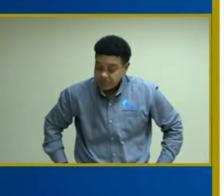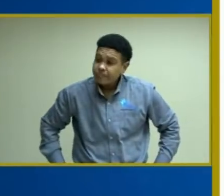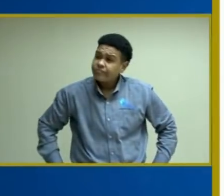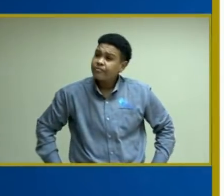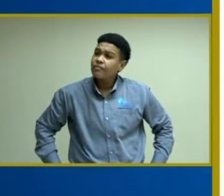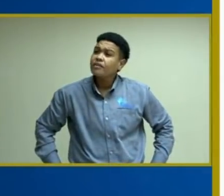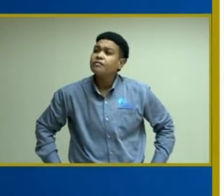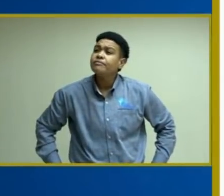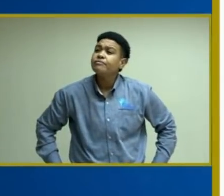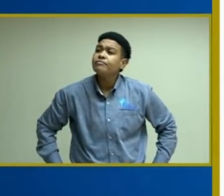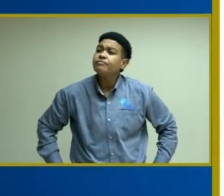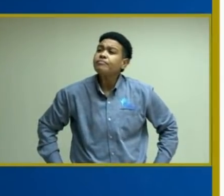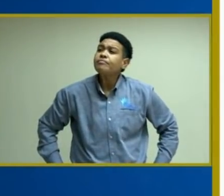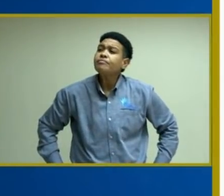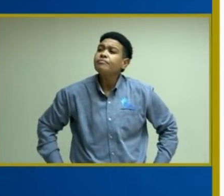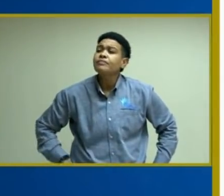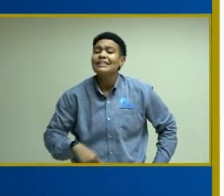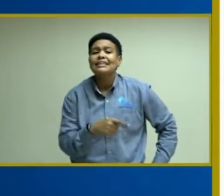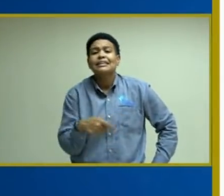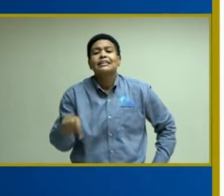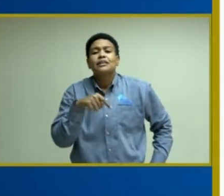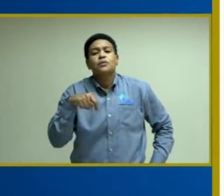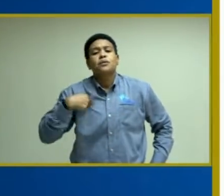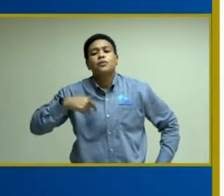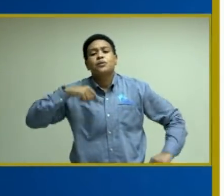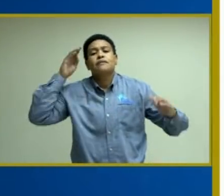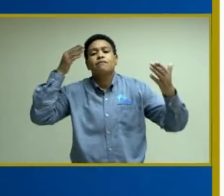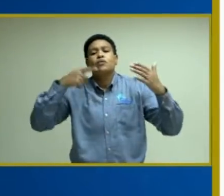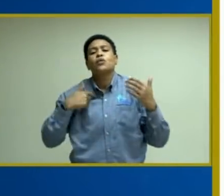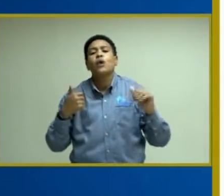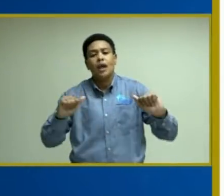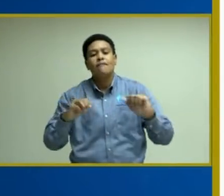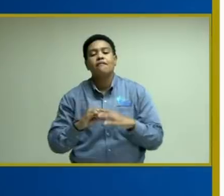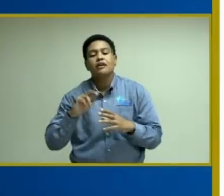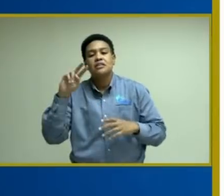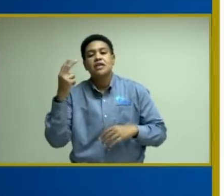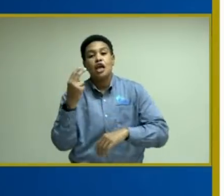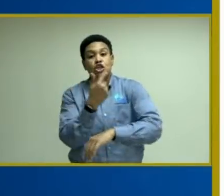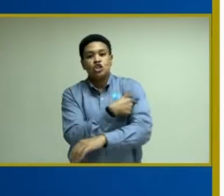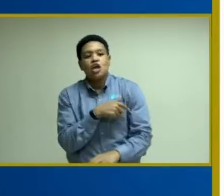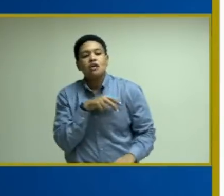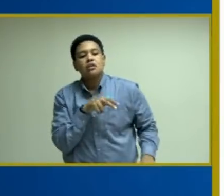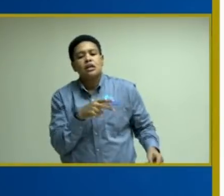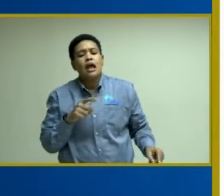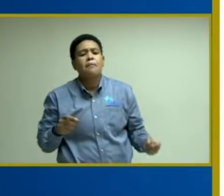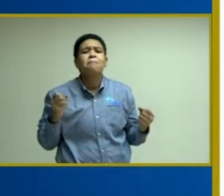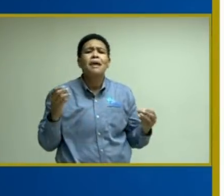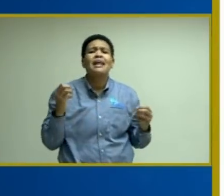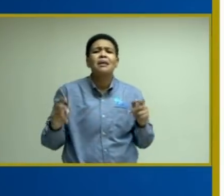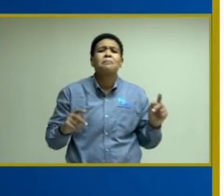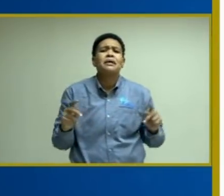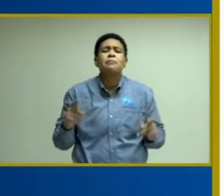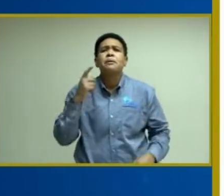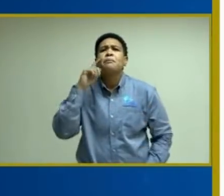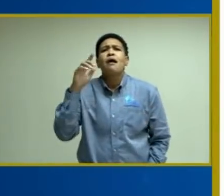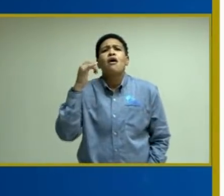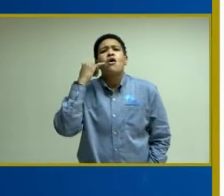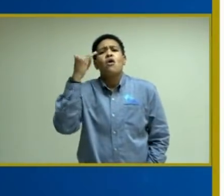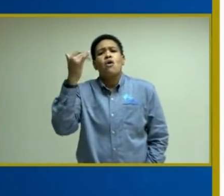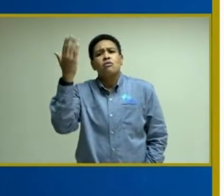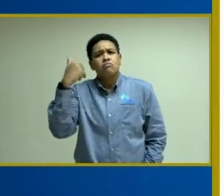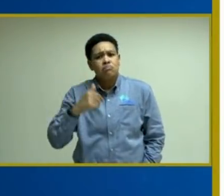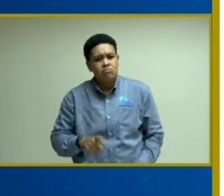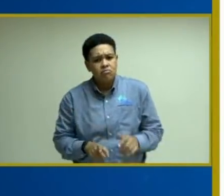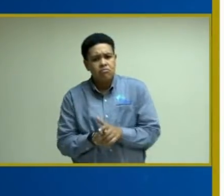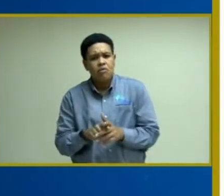So for this week, we are concentrating our efforts in terms of the second doses. Many persons would have gotten a call to come out.